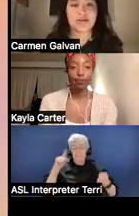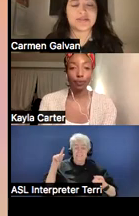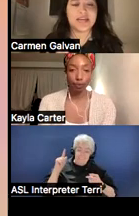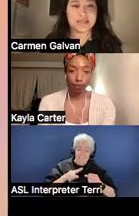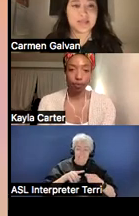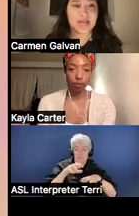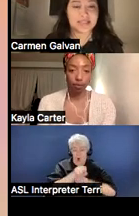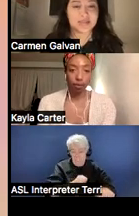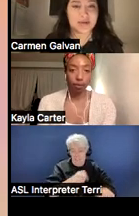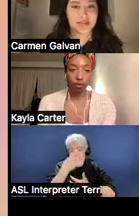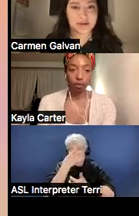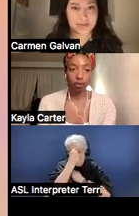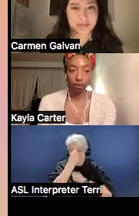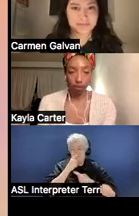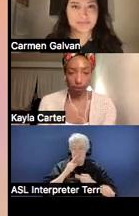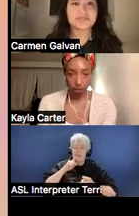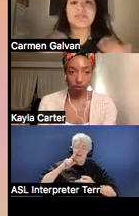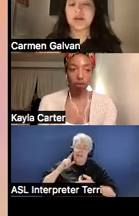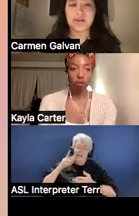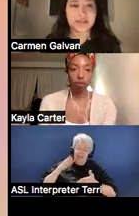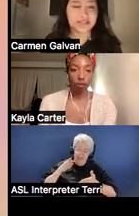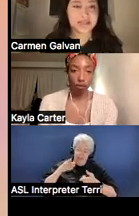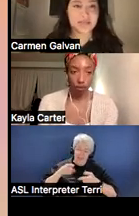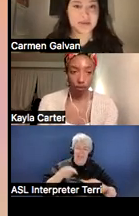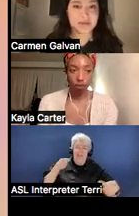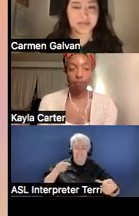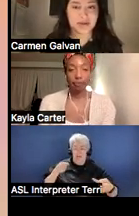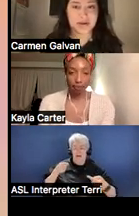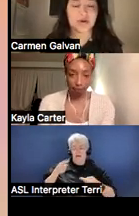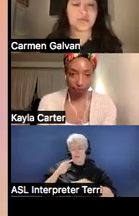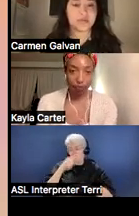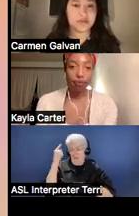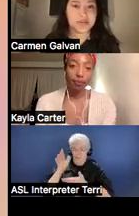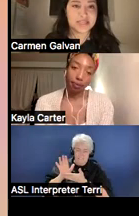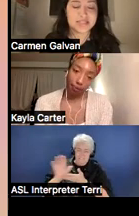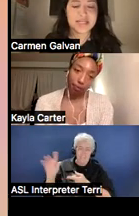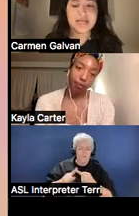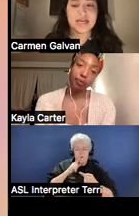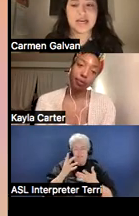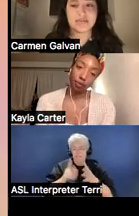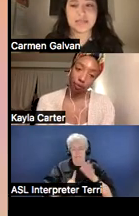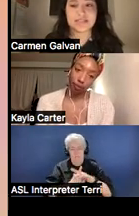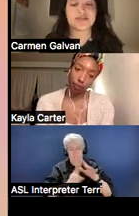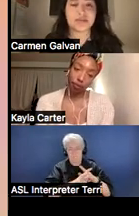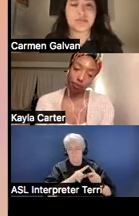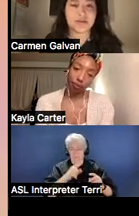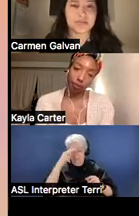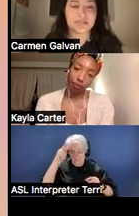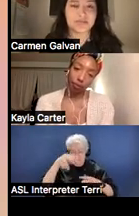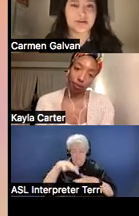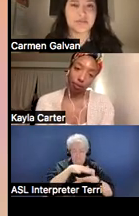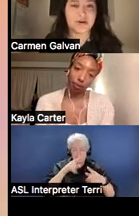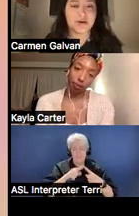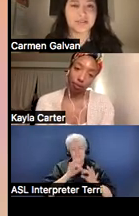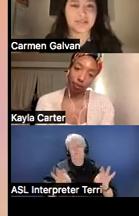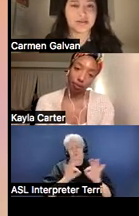working around anti-Blackness, working around all the things that come up even in our own home communities, is extremely important, because